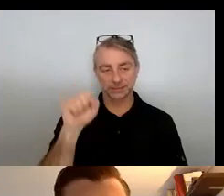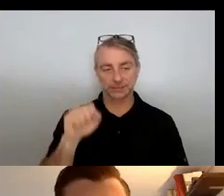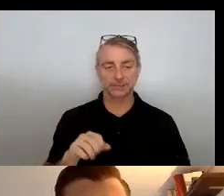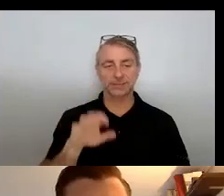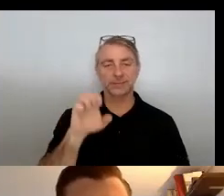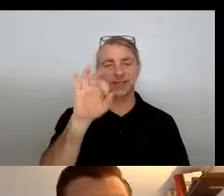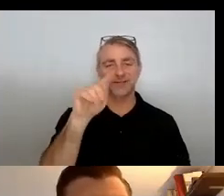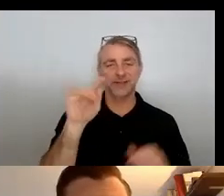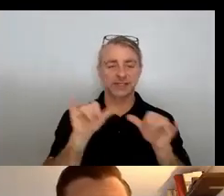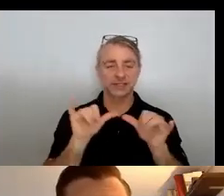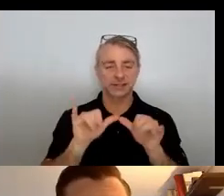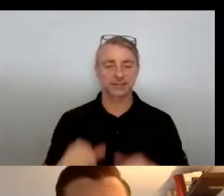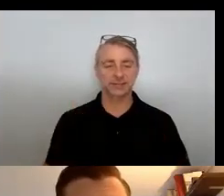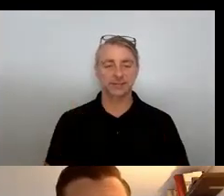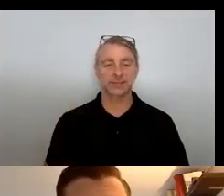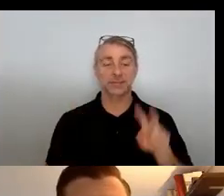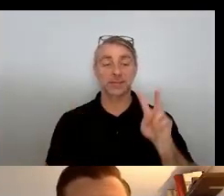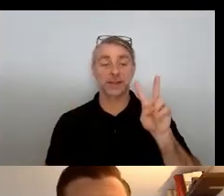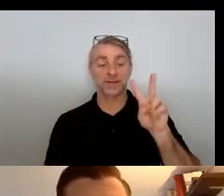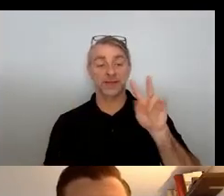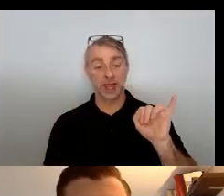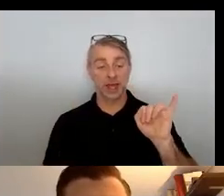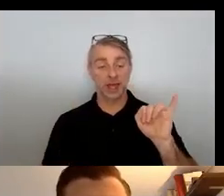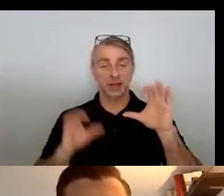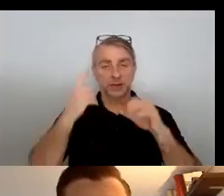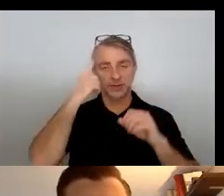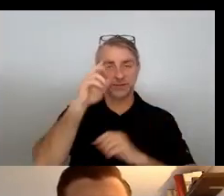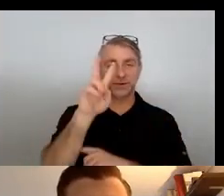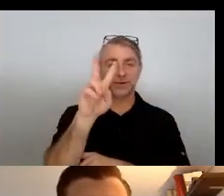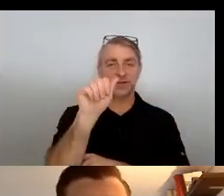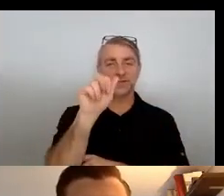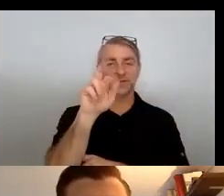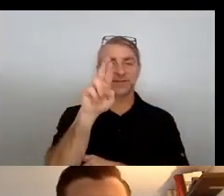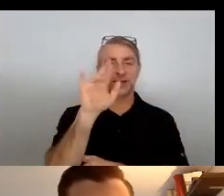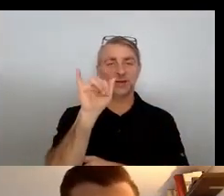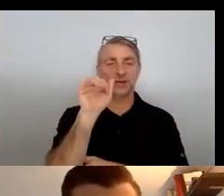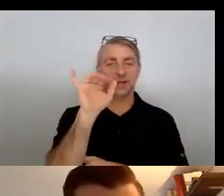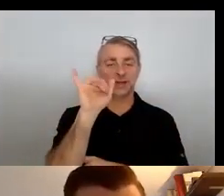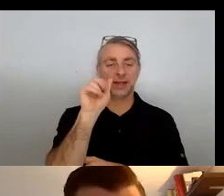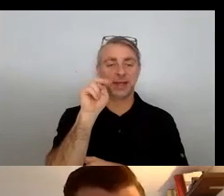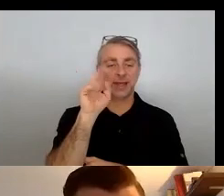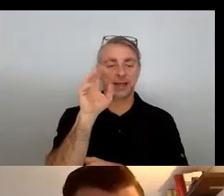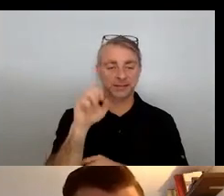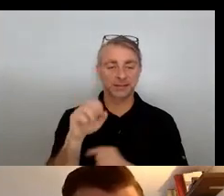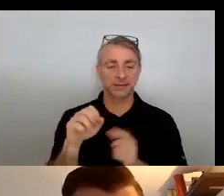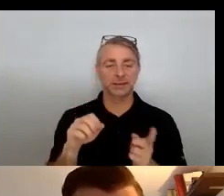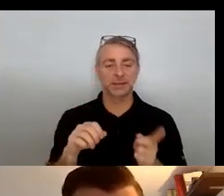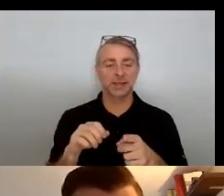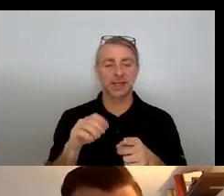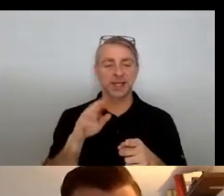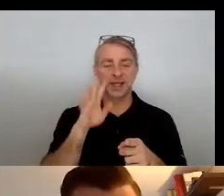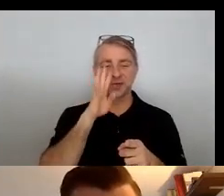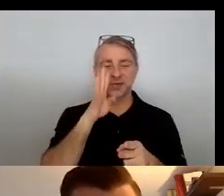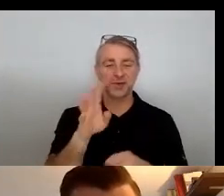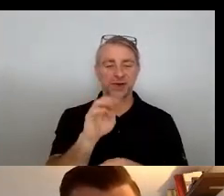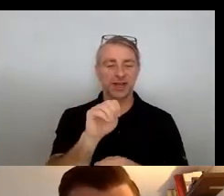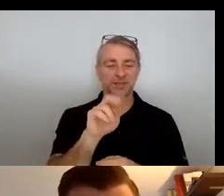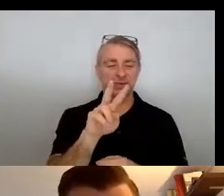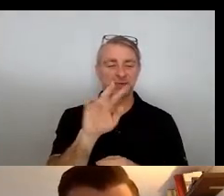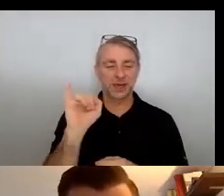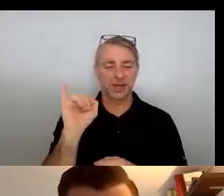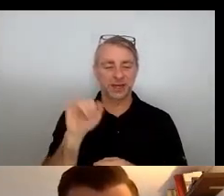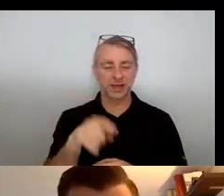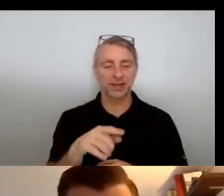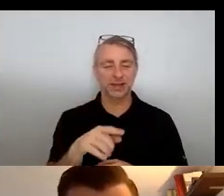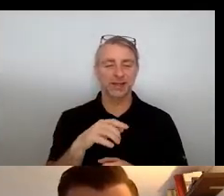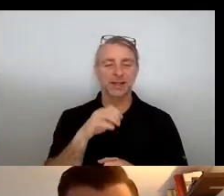here. VI, it's looking for the variances right here, and ignore this M2I, that's a holdover